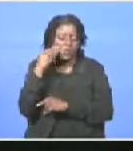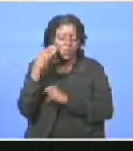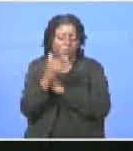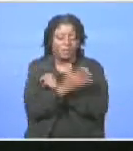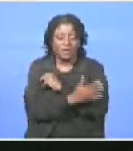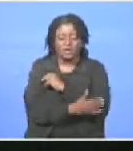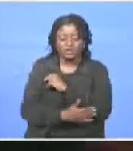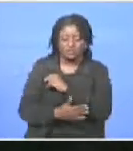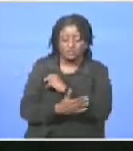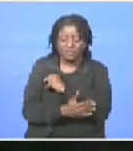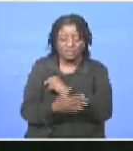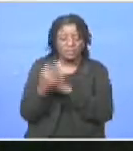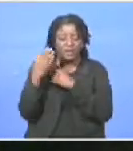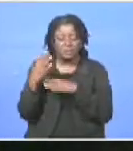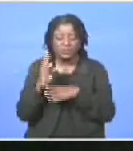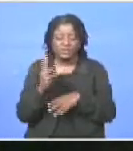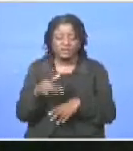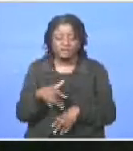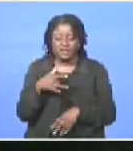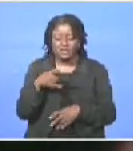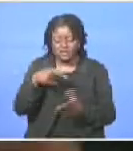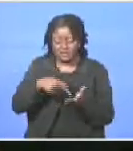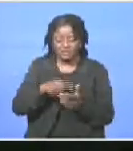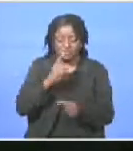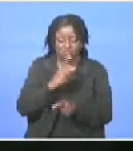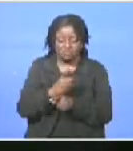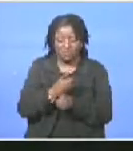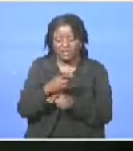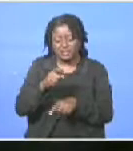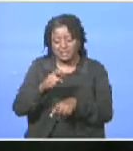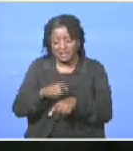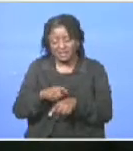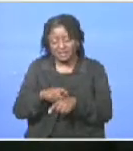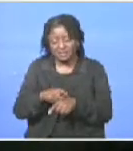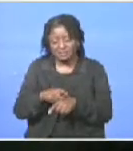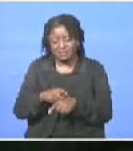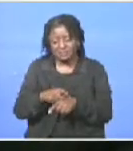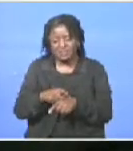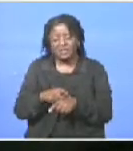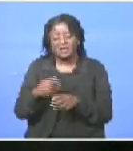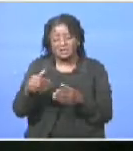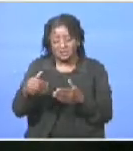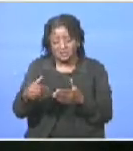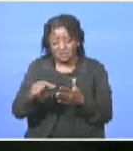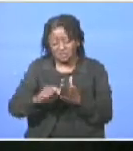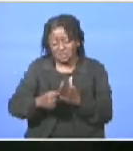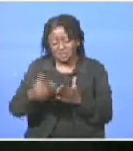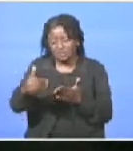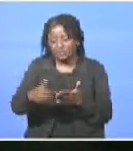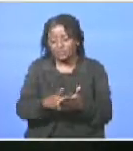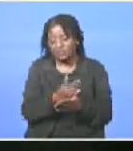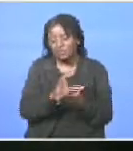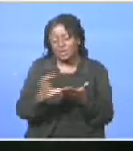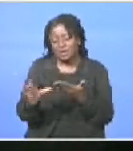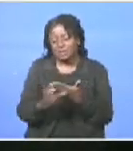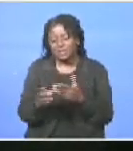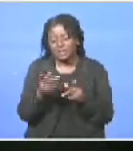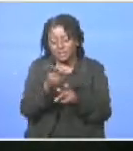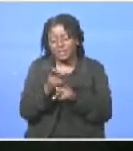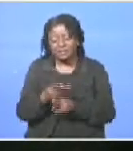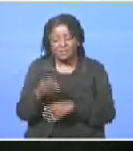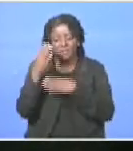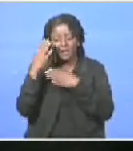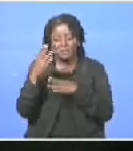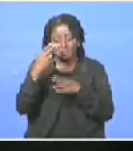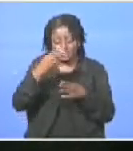just felt that this was the right time. It's been 6 years. So this was the time to launch a new campaign and keep the Bahamas, the name of the country,